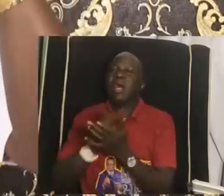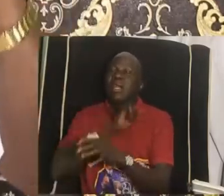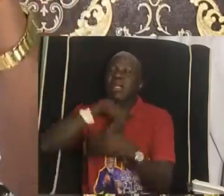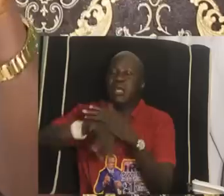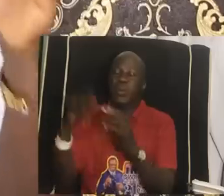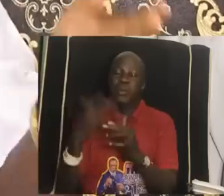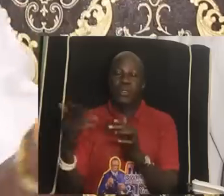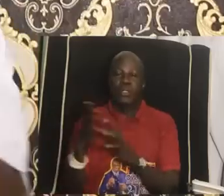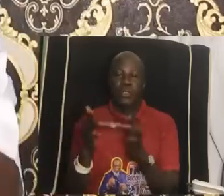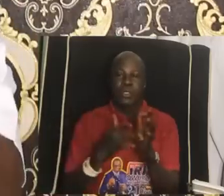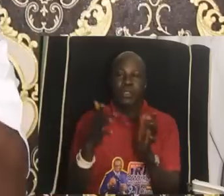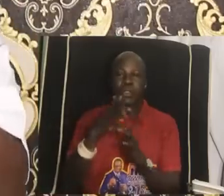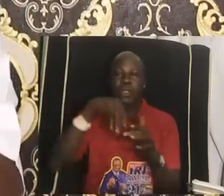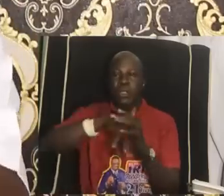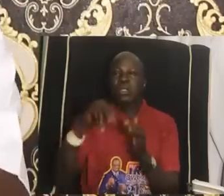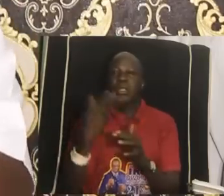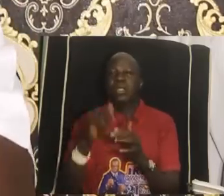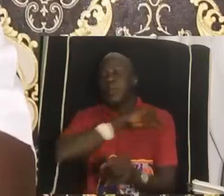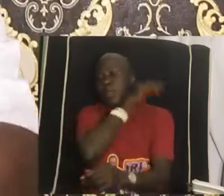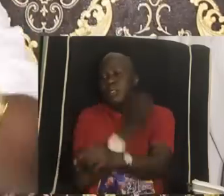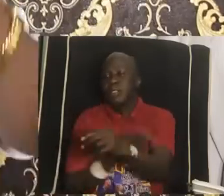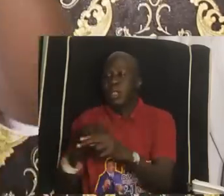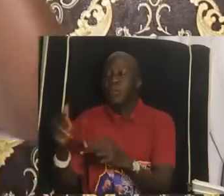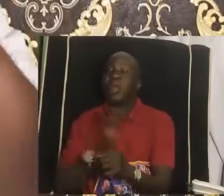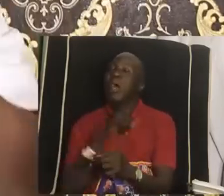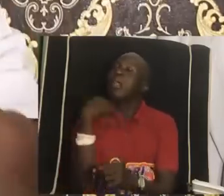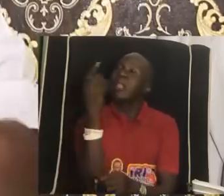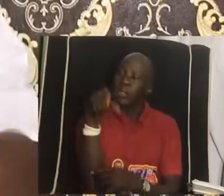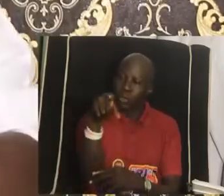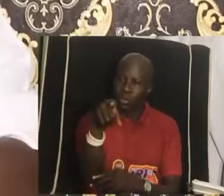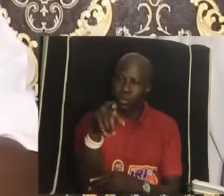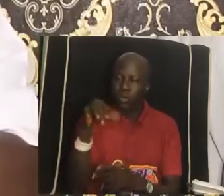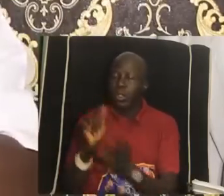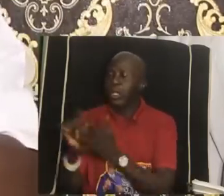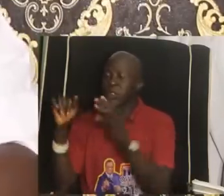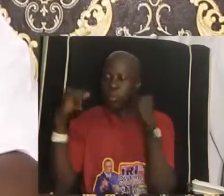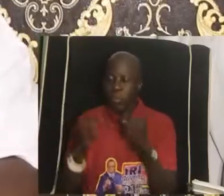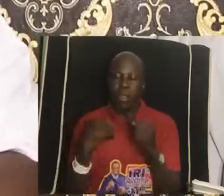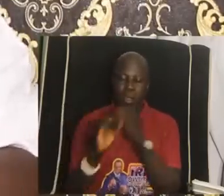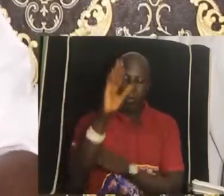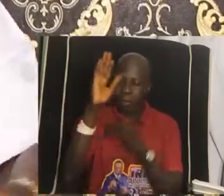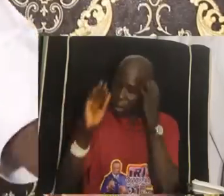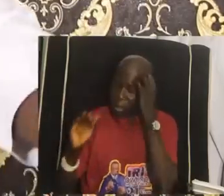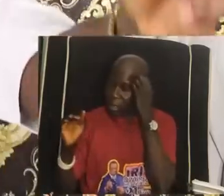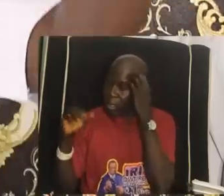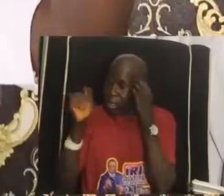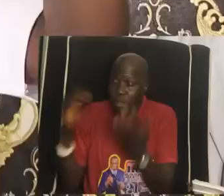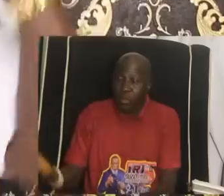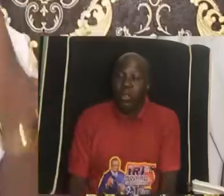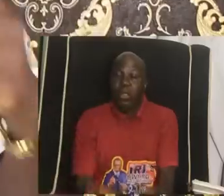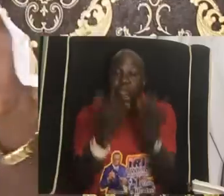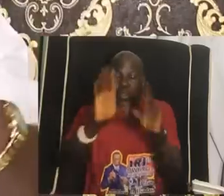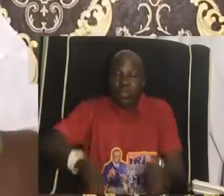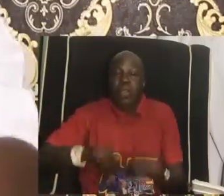Jimo. In the name of Jesus. The in the mighty name of Jesus. Of I declare to you the power of God. Ma God. Will lift